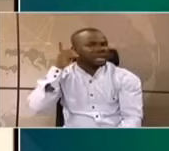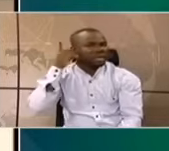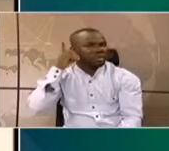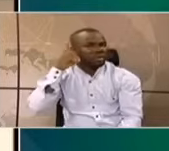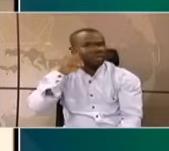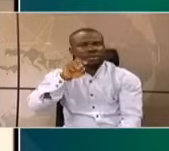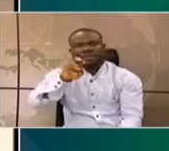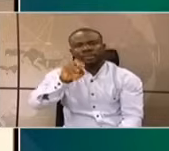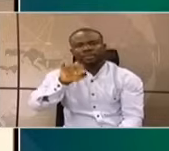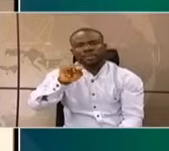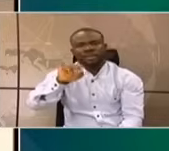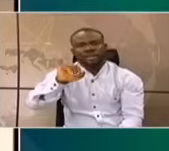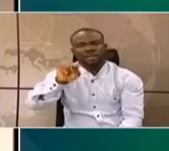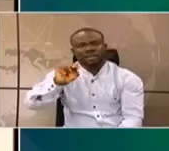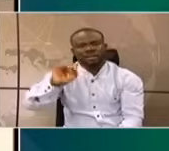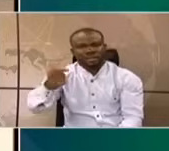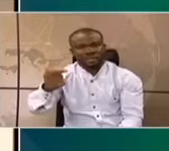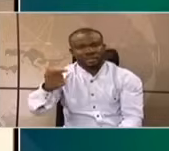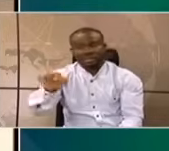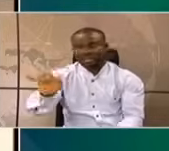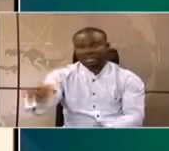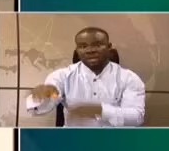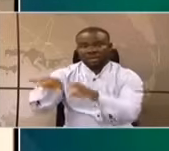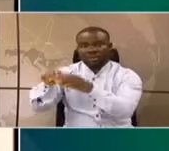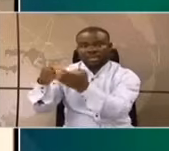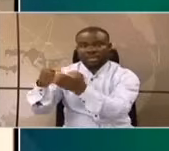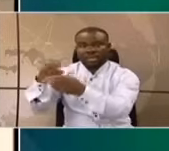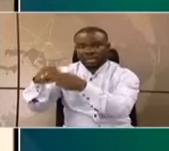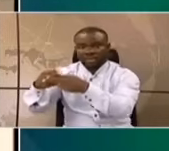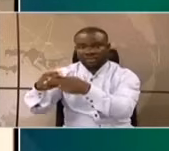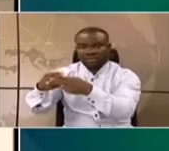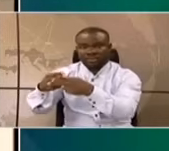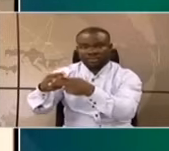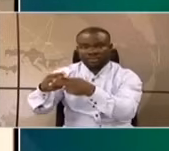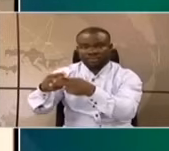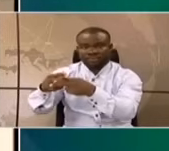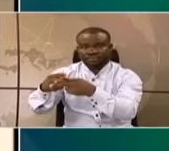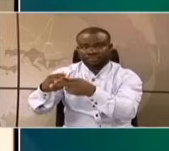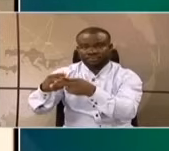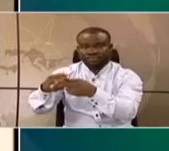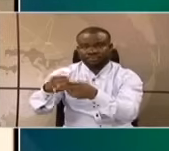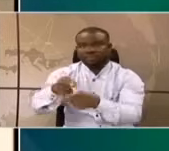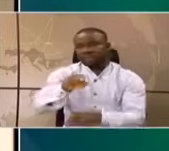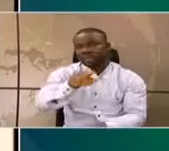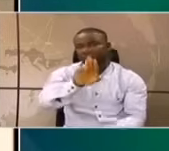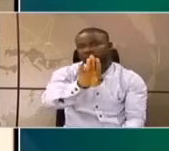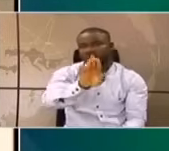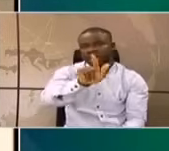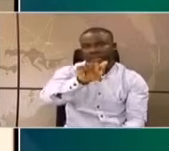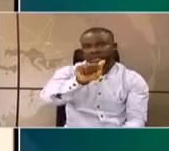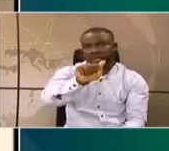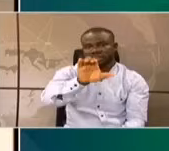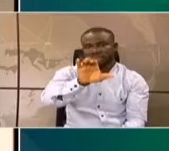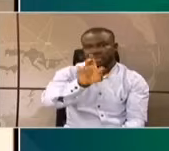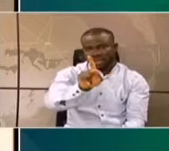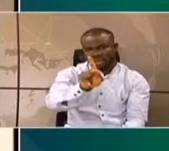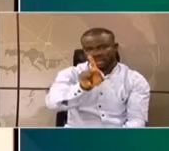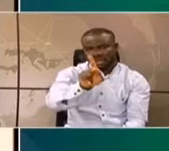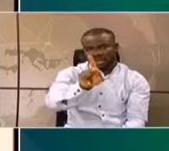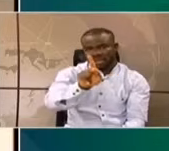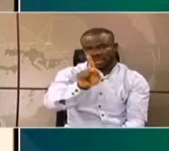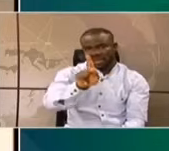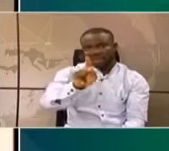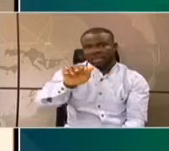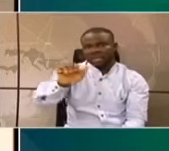Company no. Ojai. The friend of Black Ark. Black BLACK.